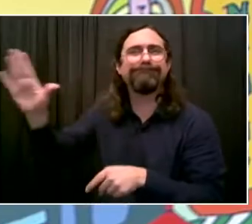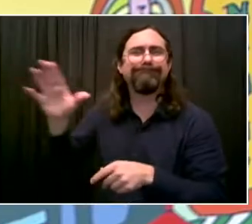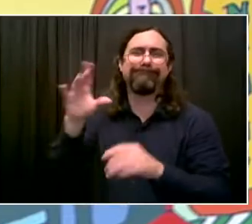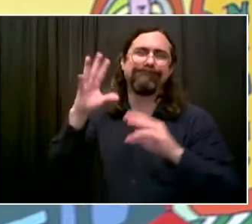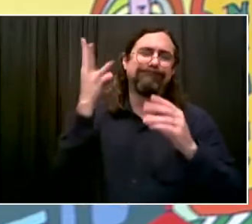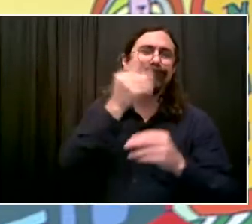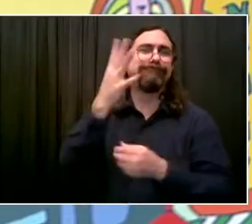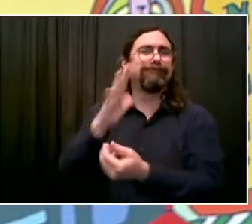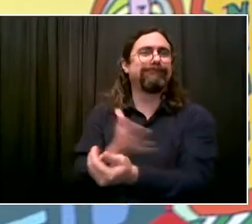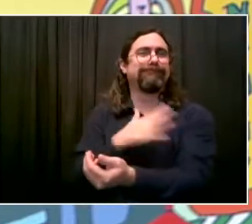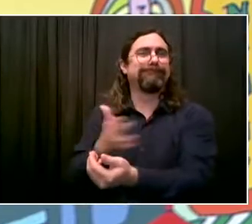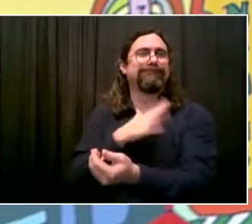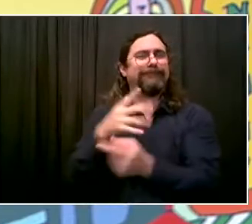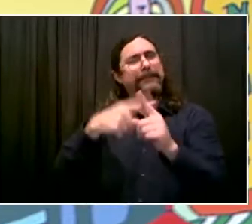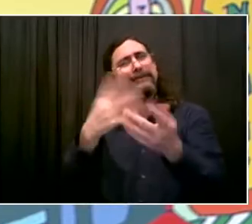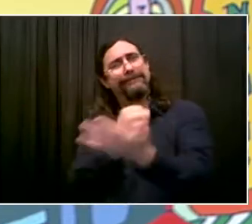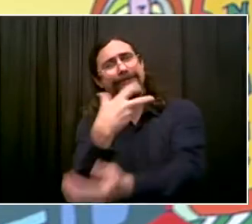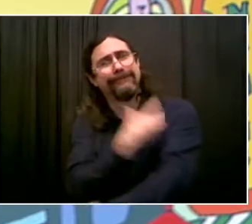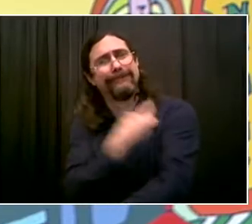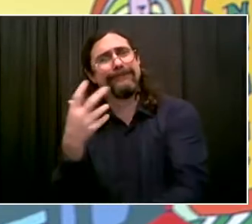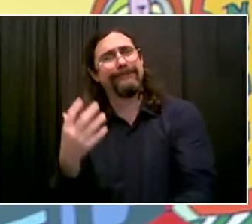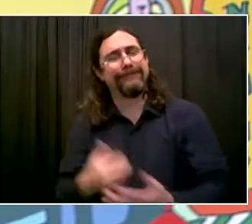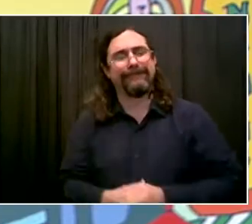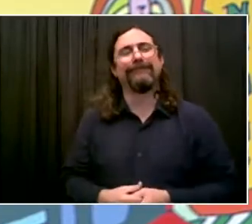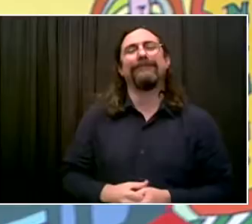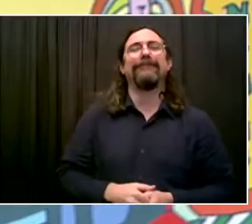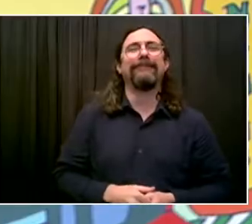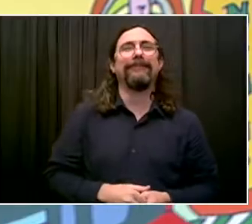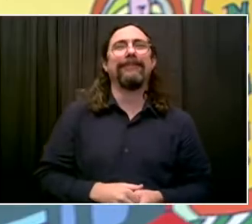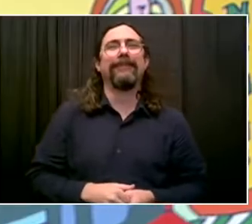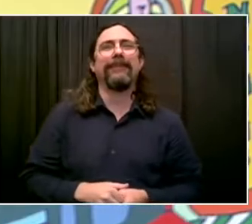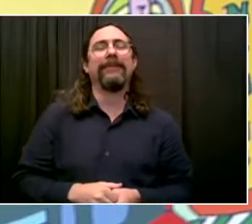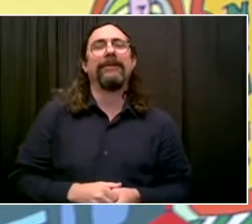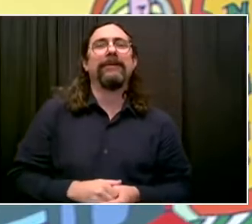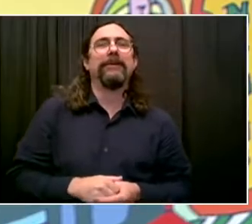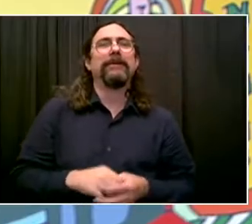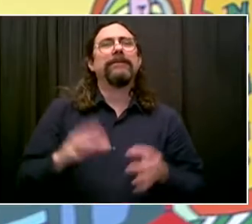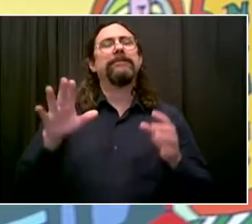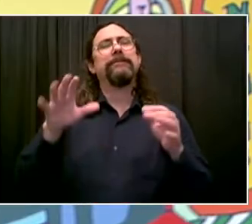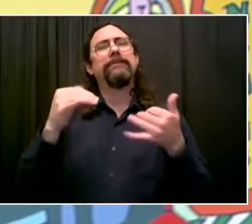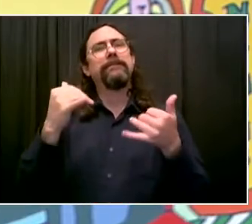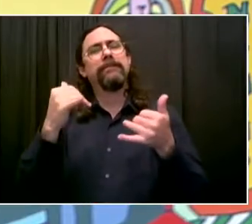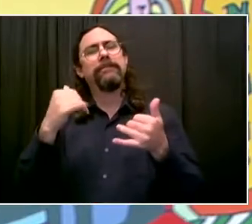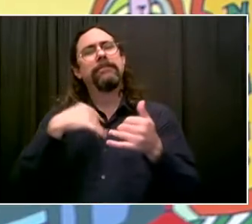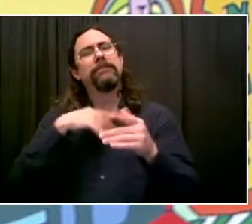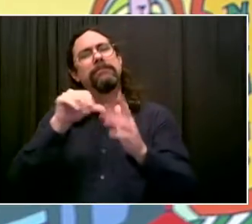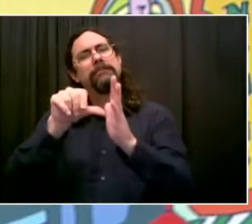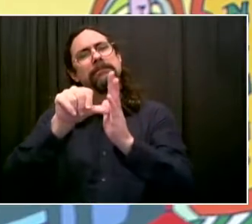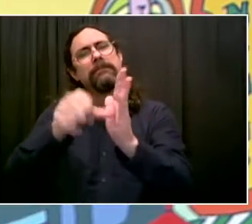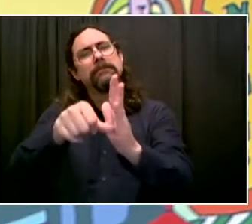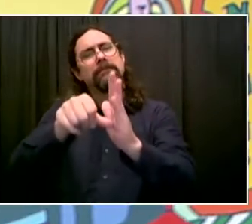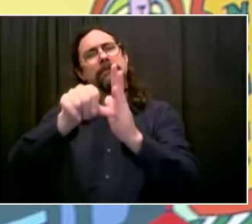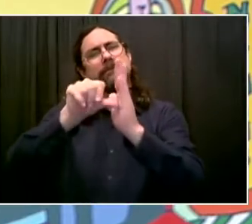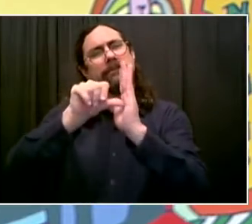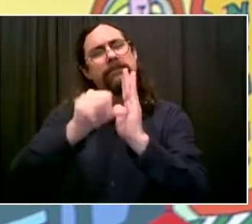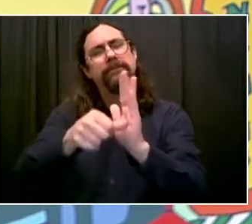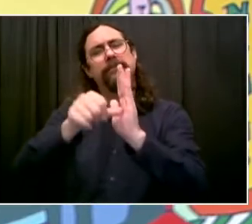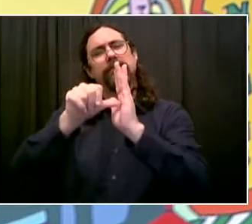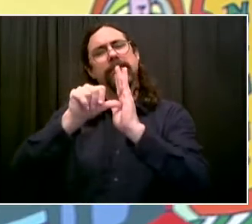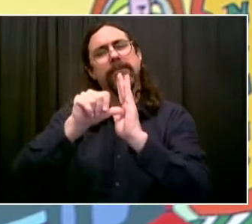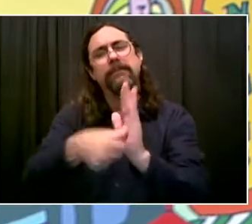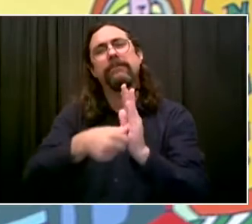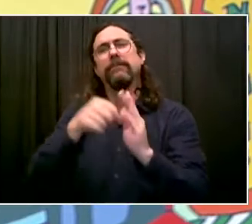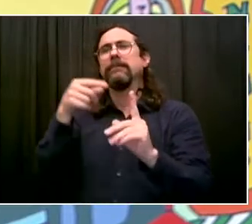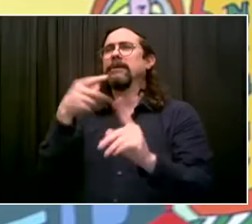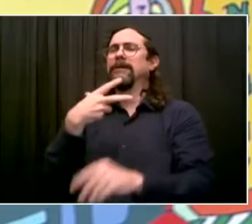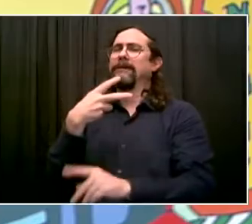vaccination. And this is the key to our recovery. But when we say a recovery for all of us, we mean for